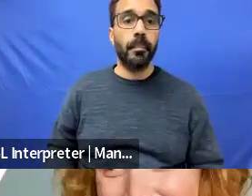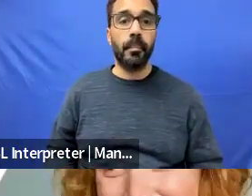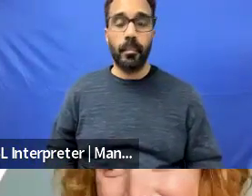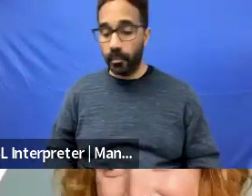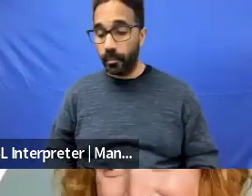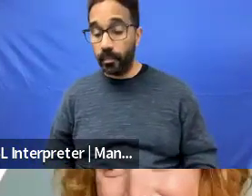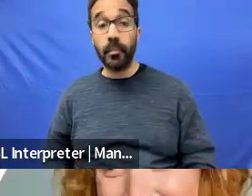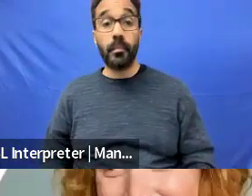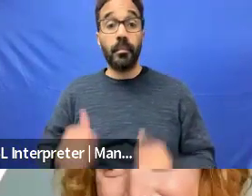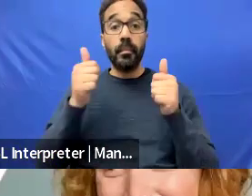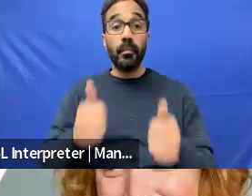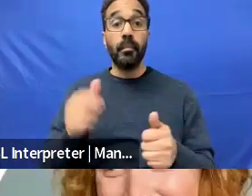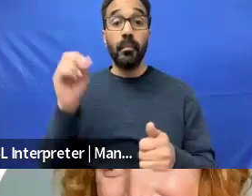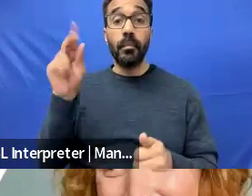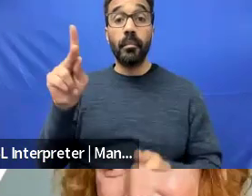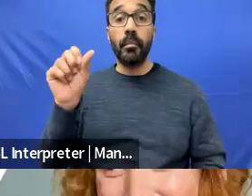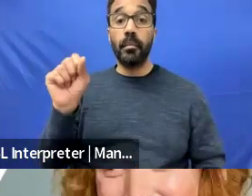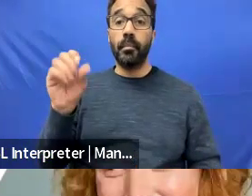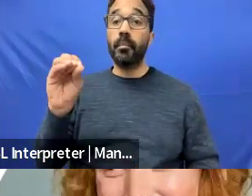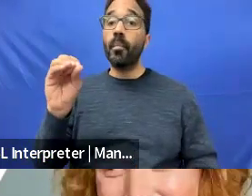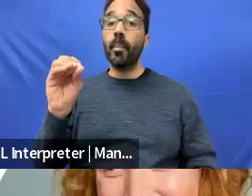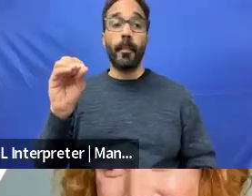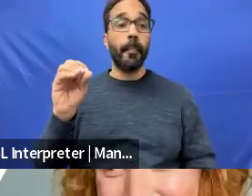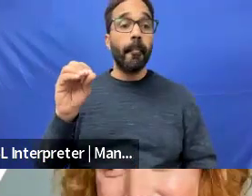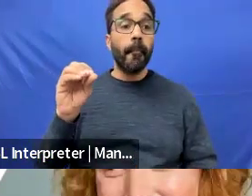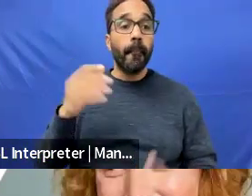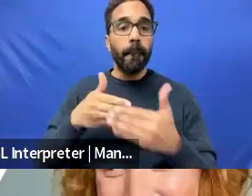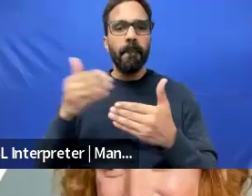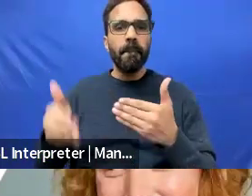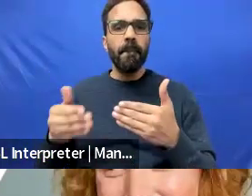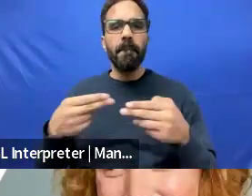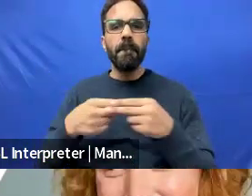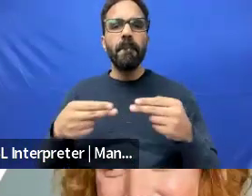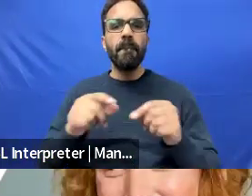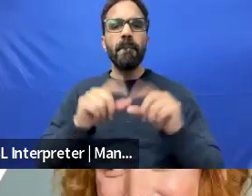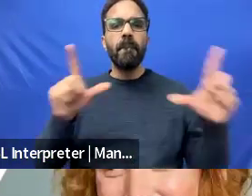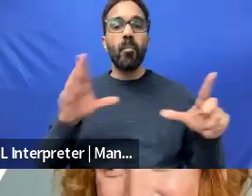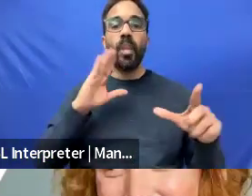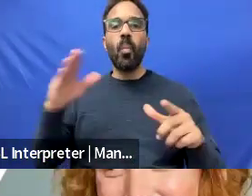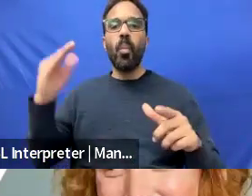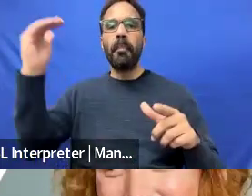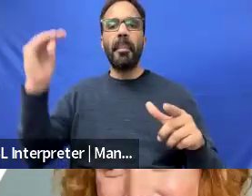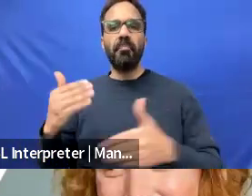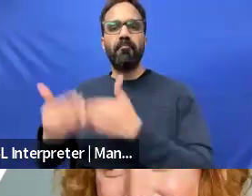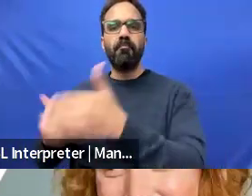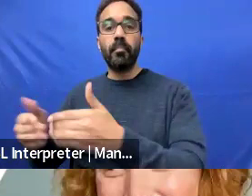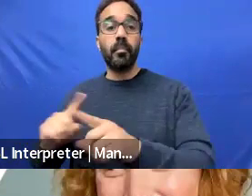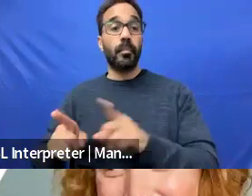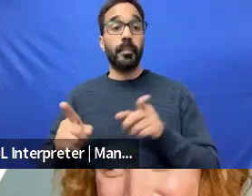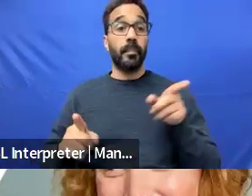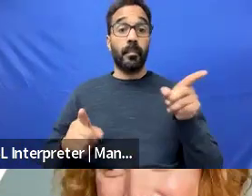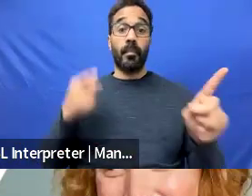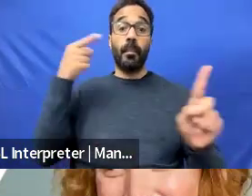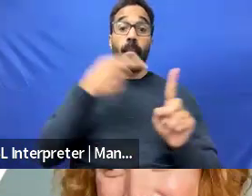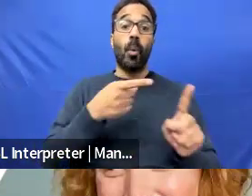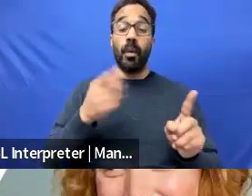All right. So, all right, the next page, we're going to kind of do a little walkthrough, but where to get vaccinated. So we talked about it,